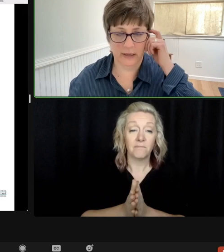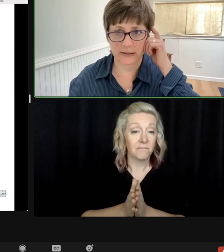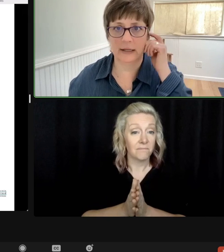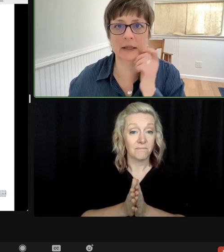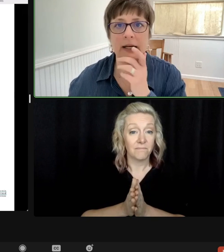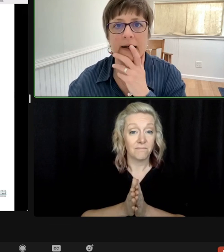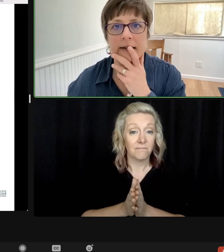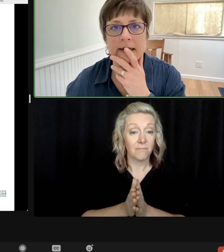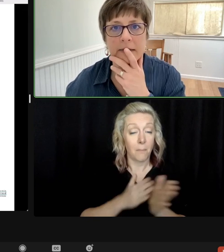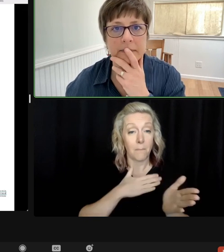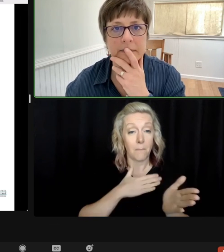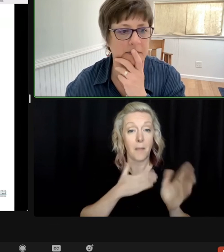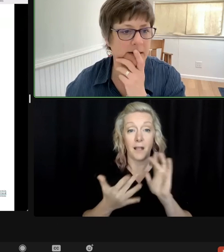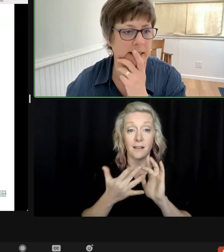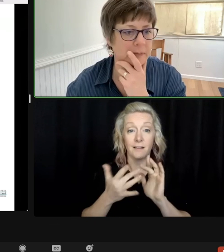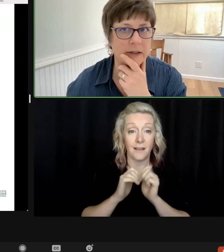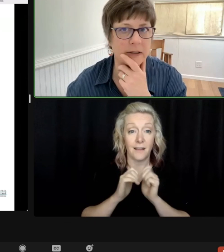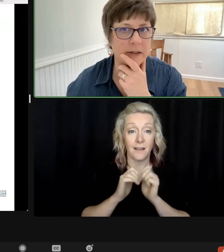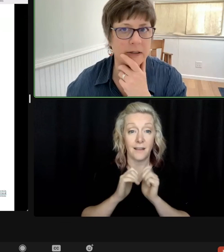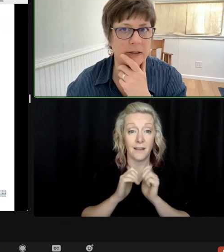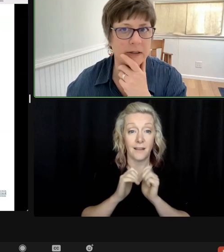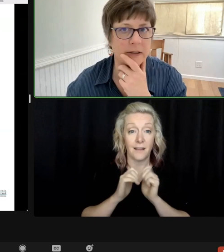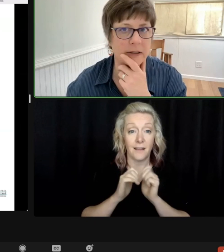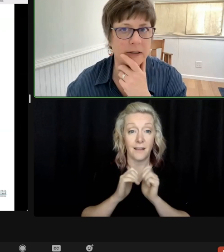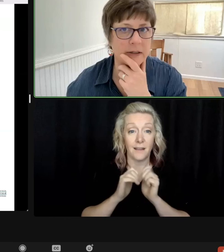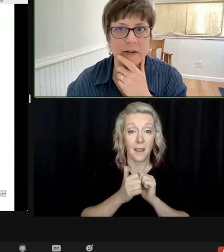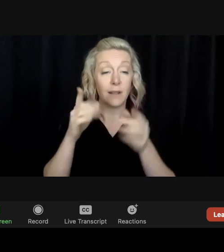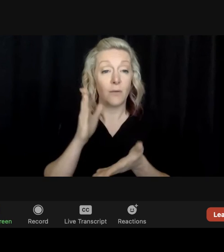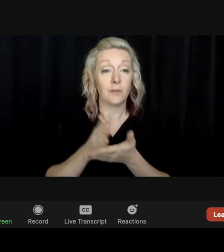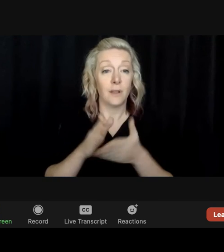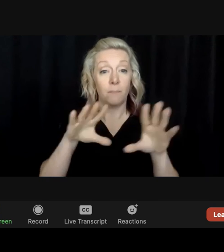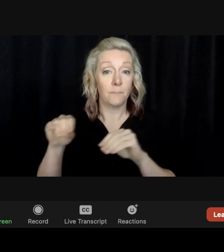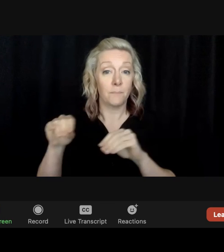that's how you can contact me. And I'm going to stop my share and